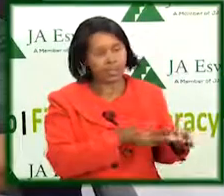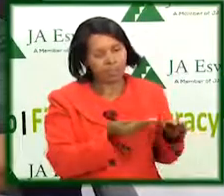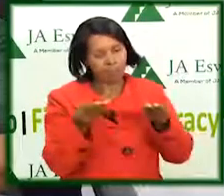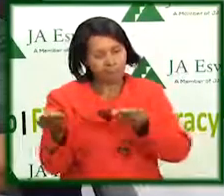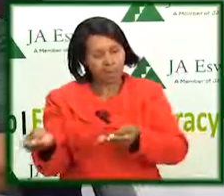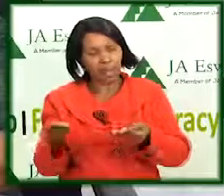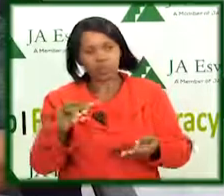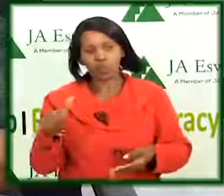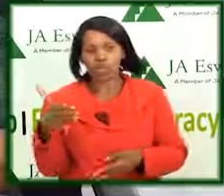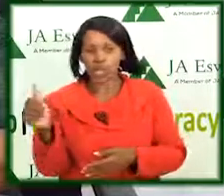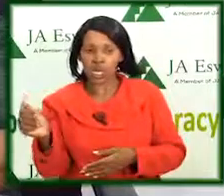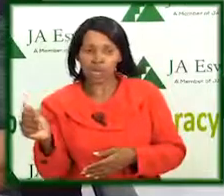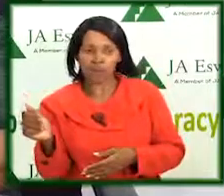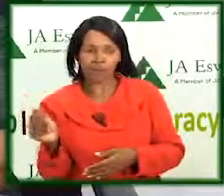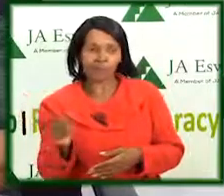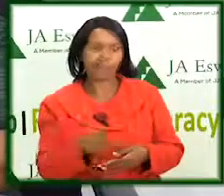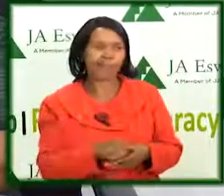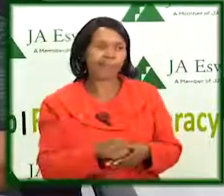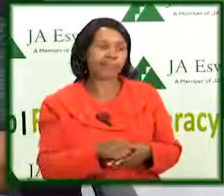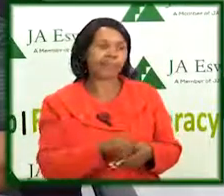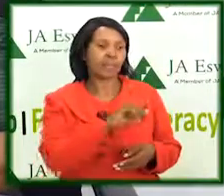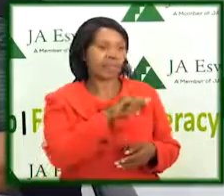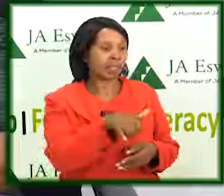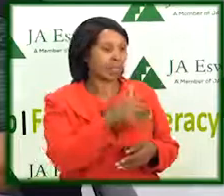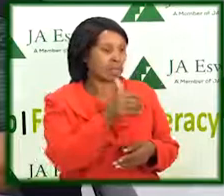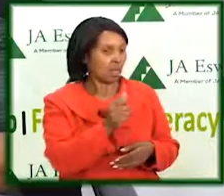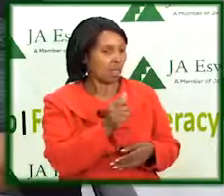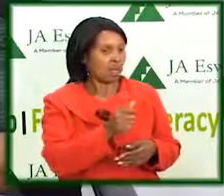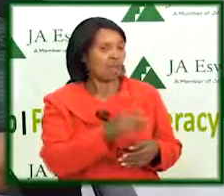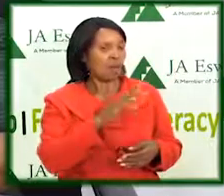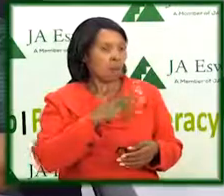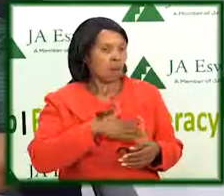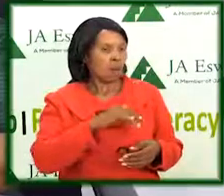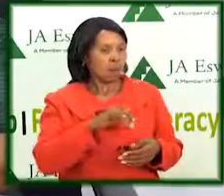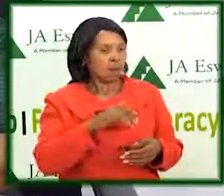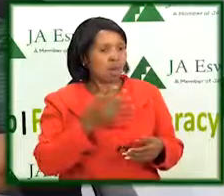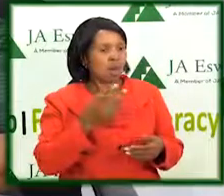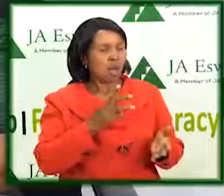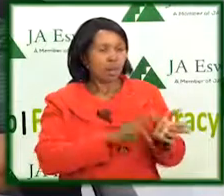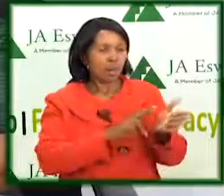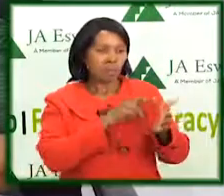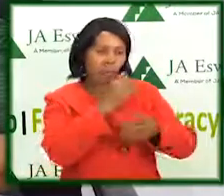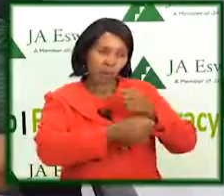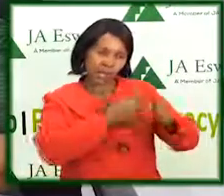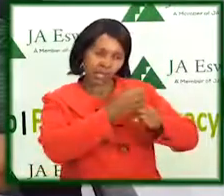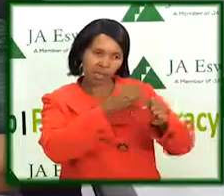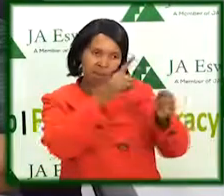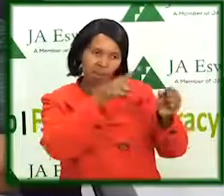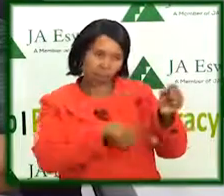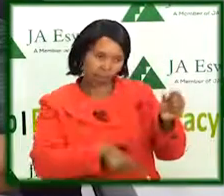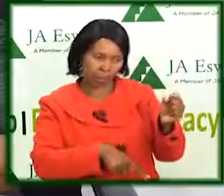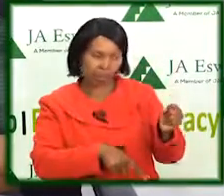Company program. So the end of year report is now a report that tells us that what was the